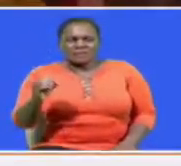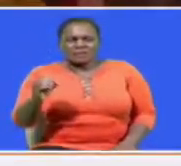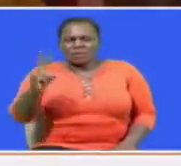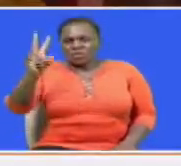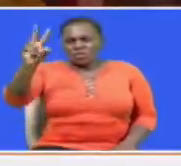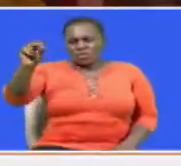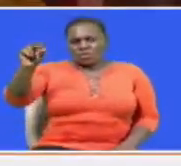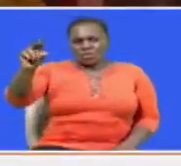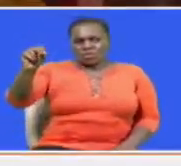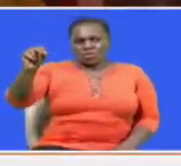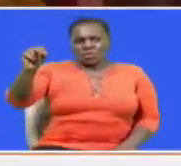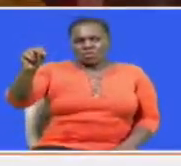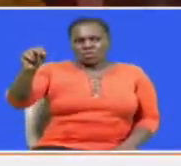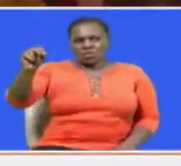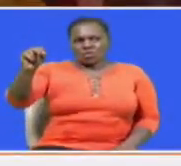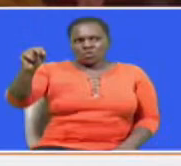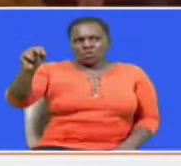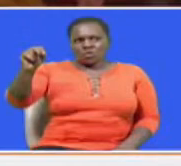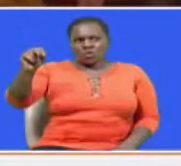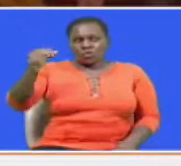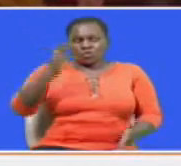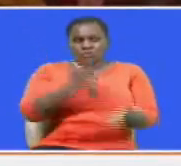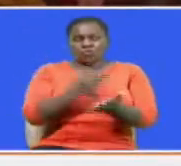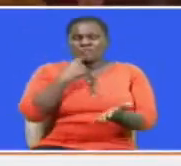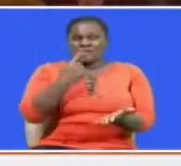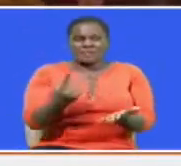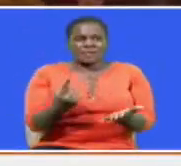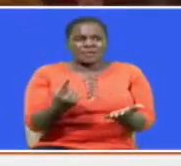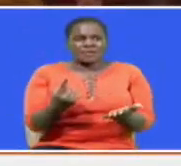no, mimi naye nakwenda sio kweli.